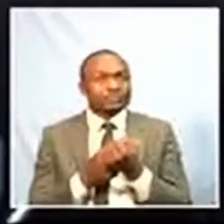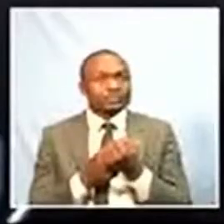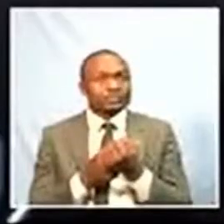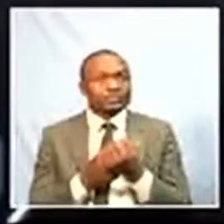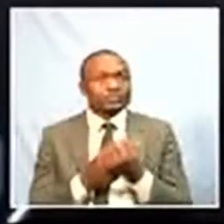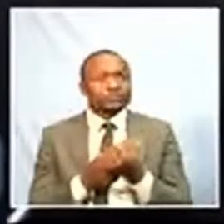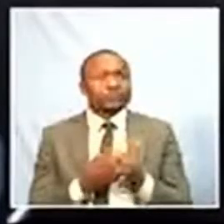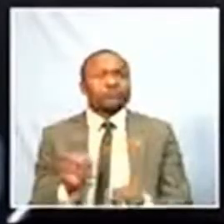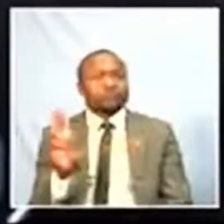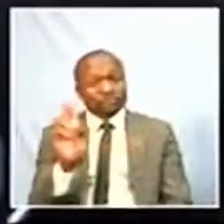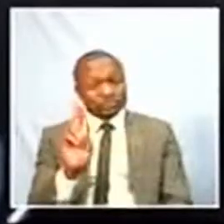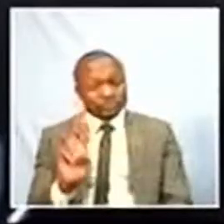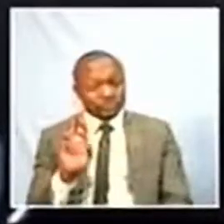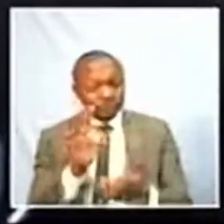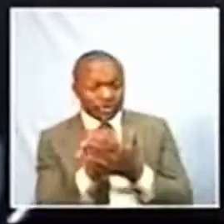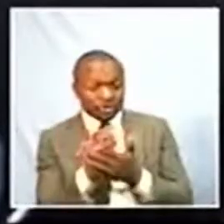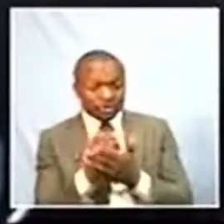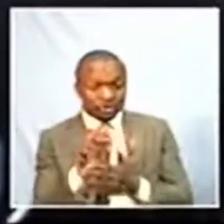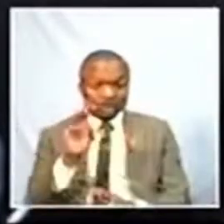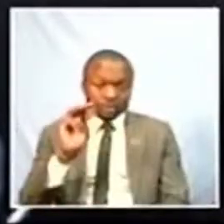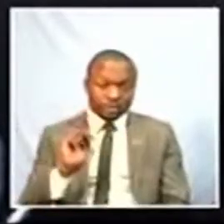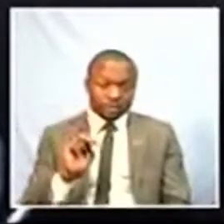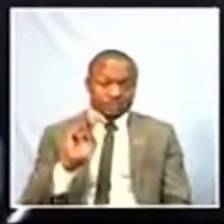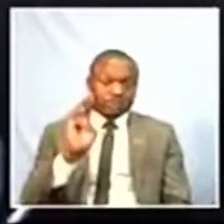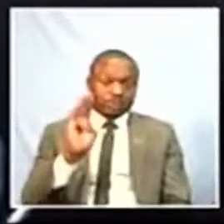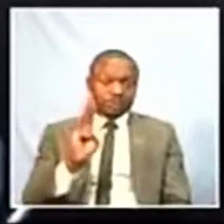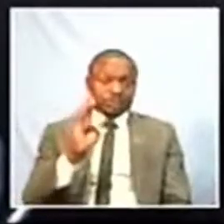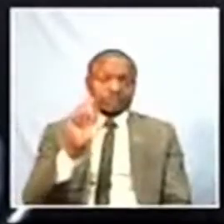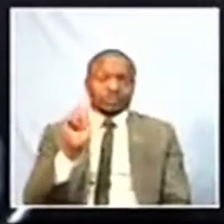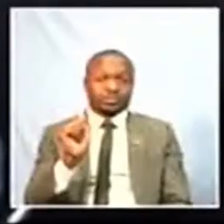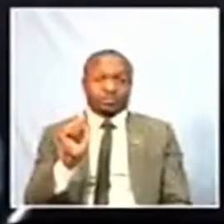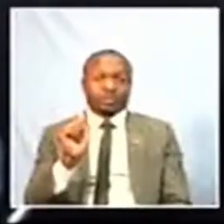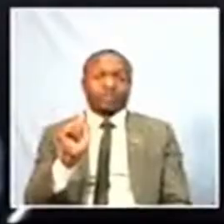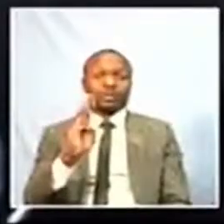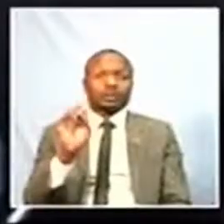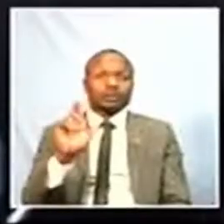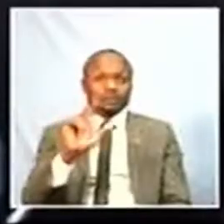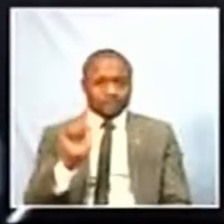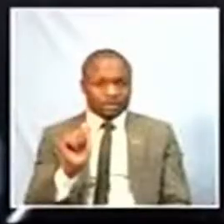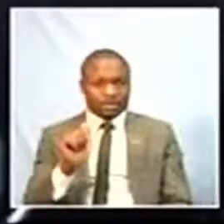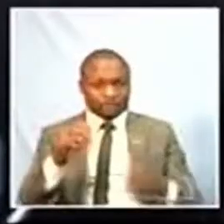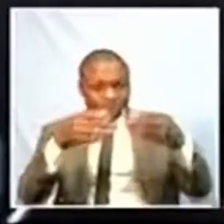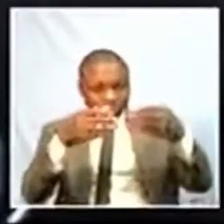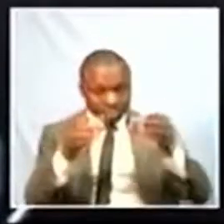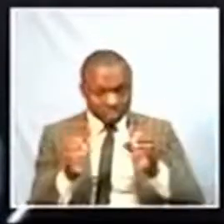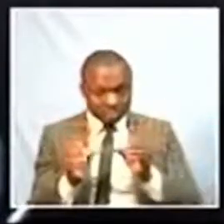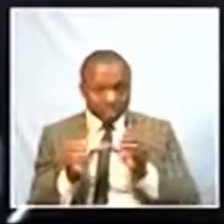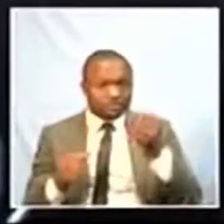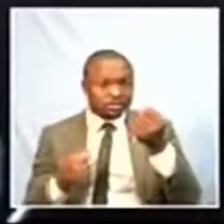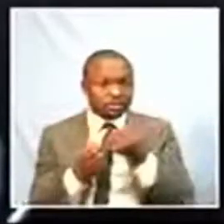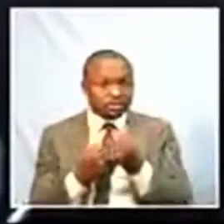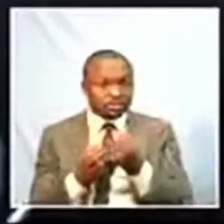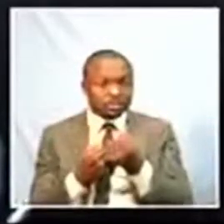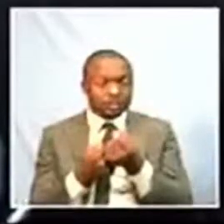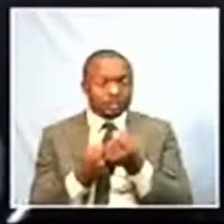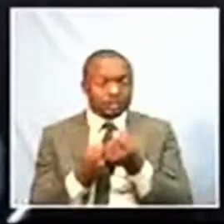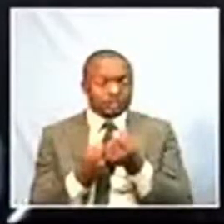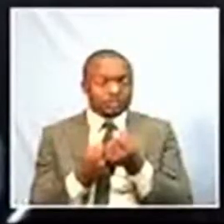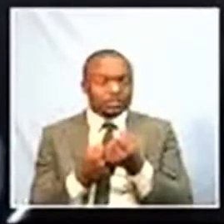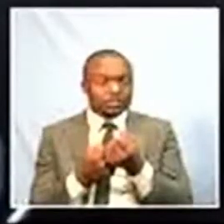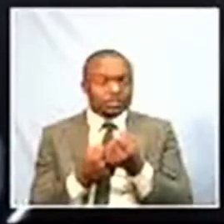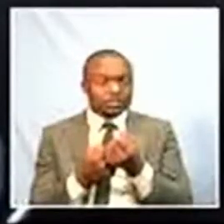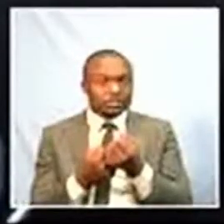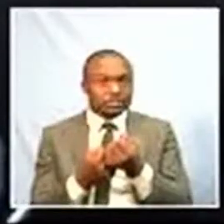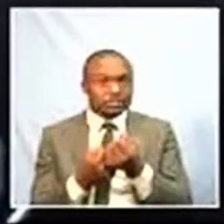Why are you using the funds from Bavala to fund an electricity? Is